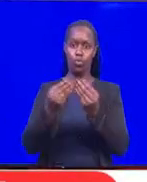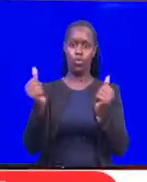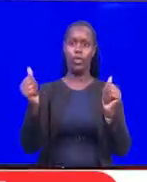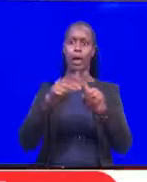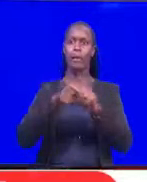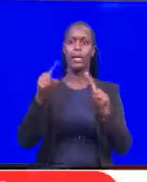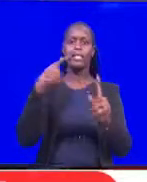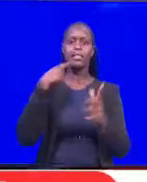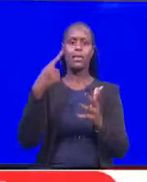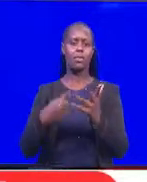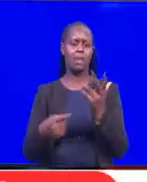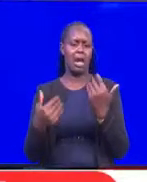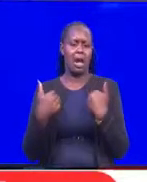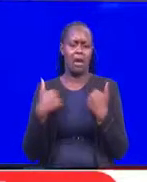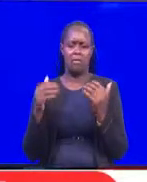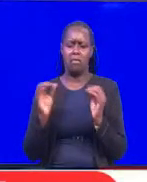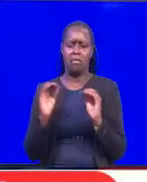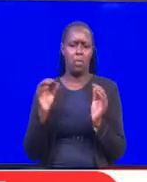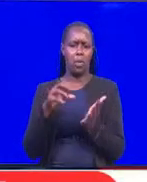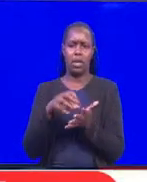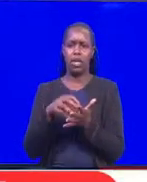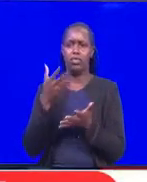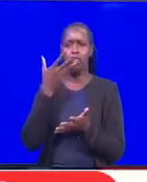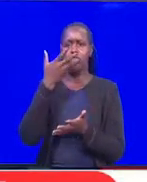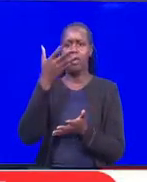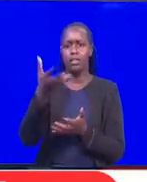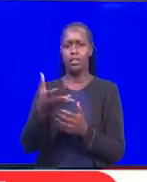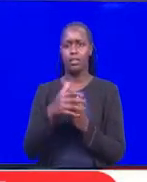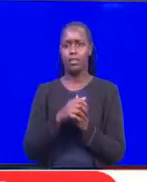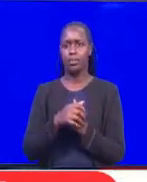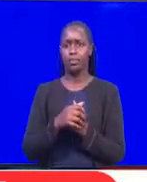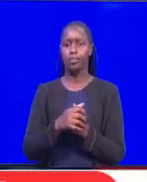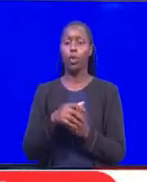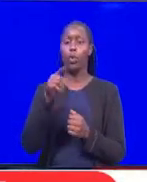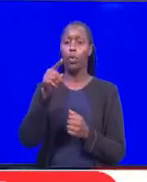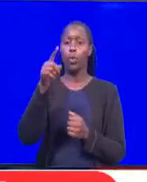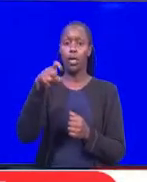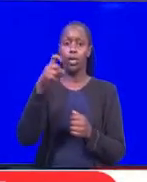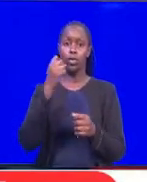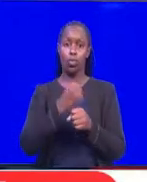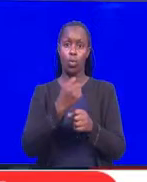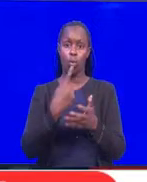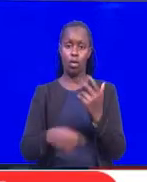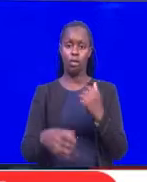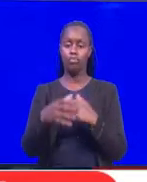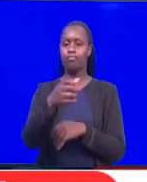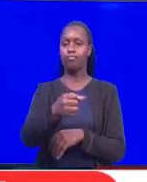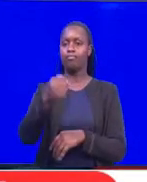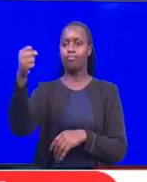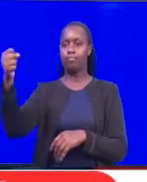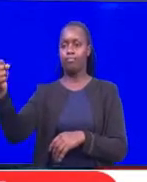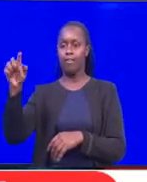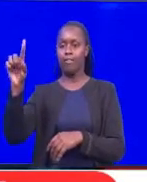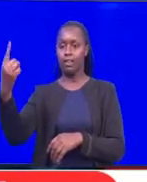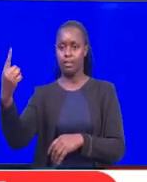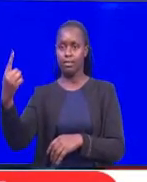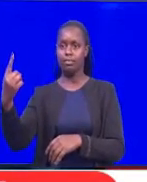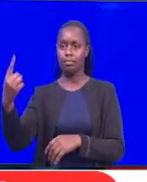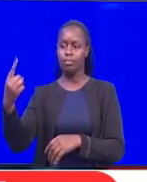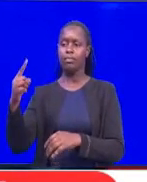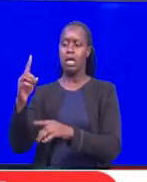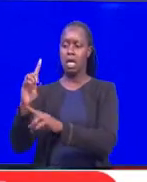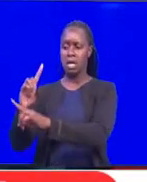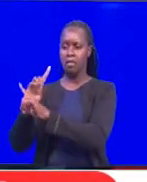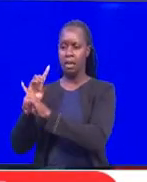case to answer. On the side, and concentrate on defending yourself and clearing your good